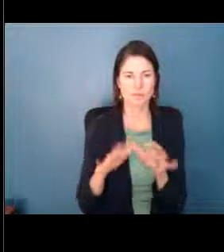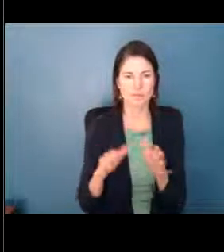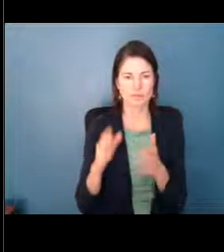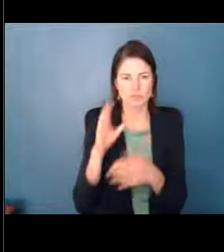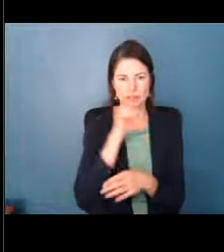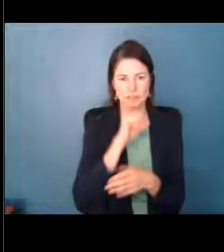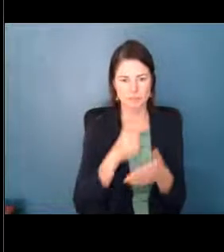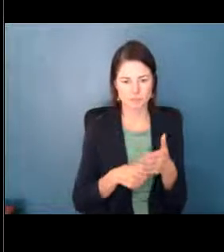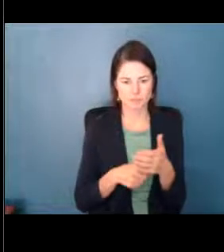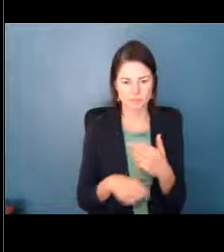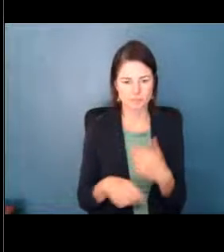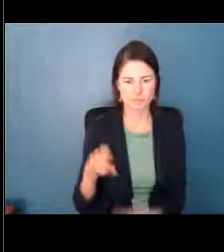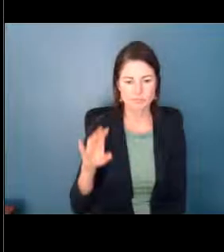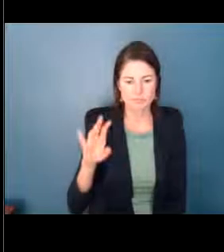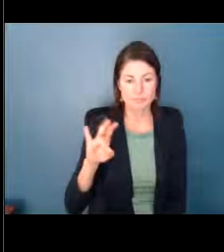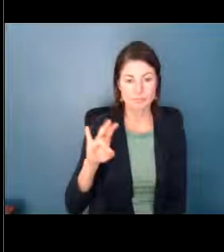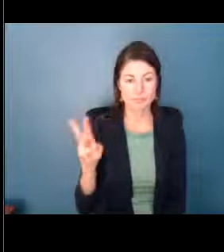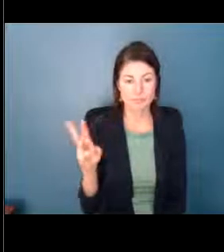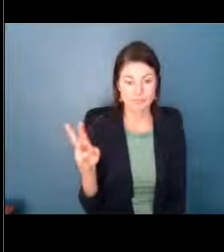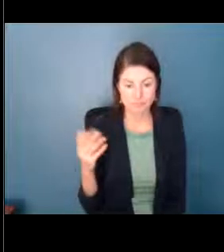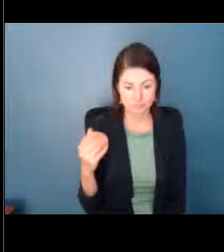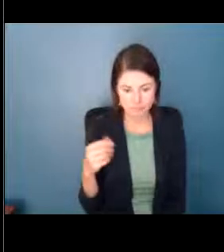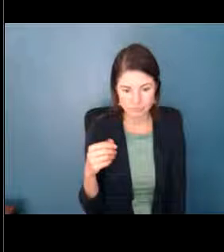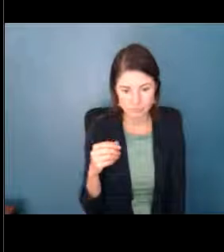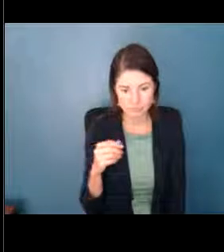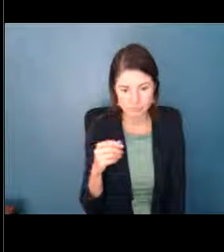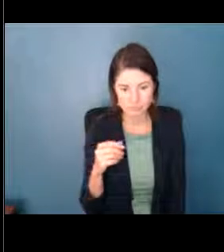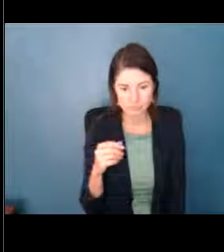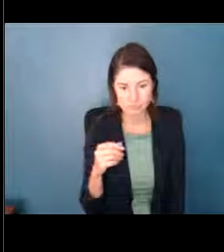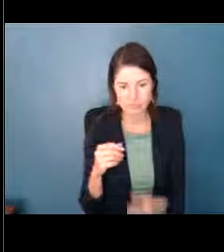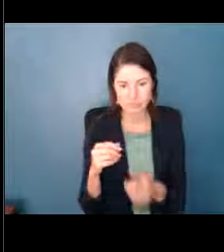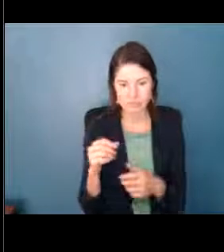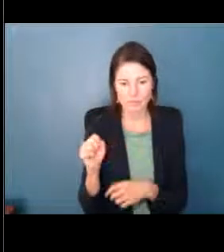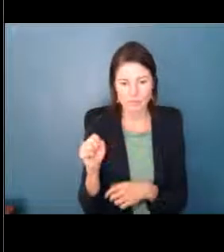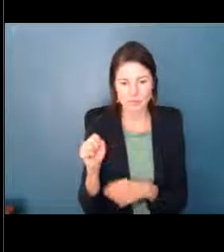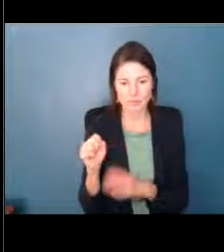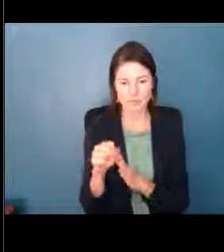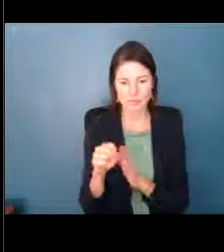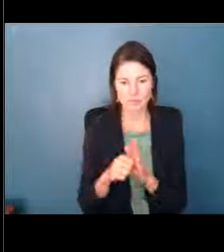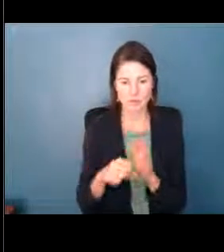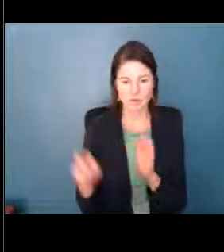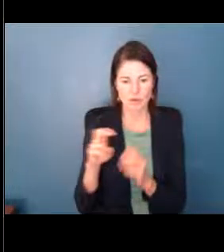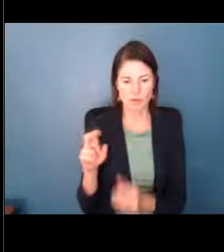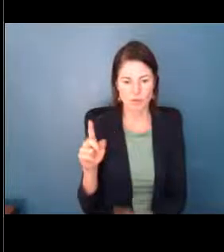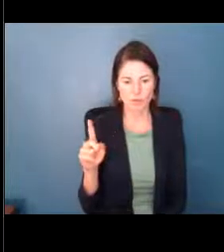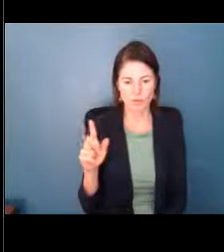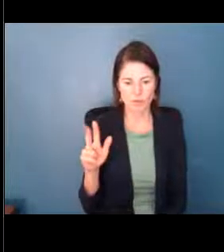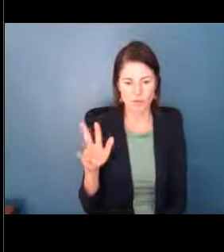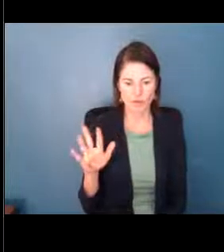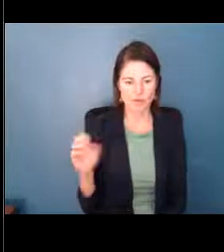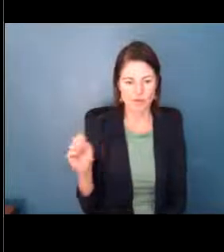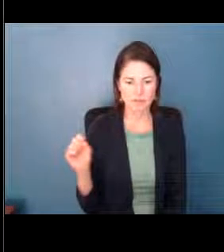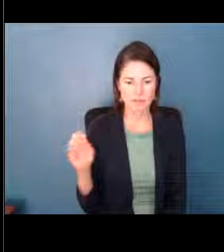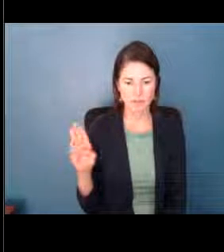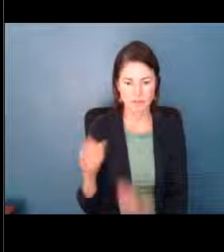Item 76 is an action item for a safety improvement project on State Route 135 in Santa Barbara County that is requesting